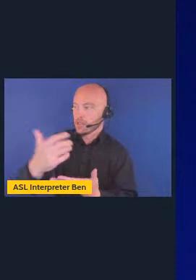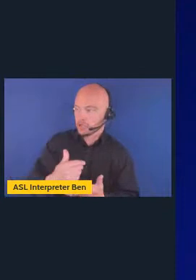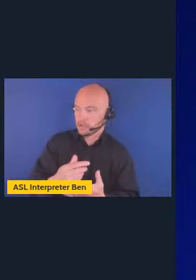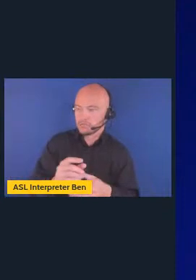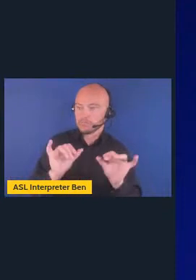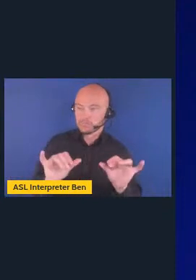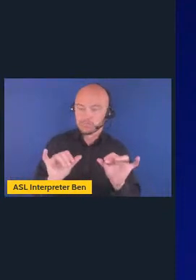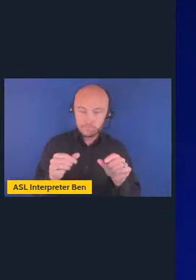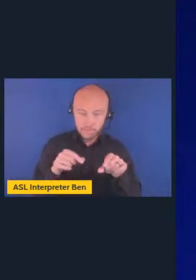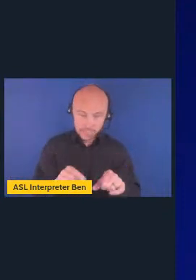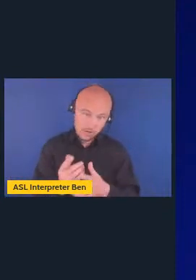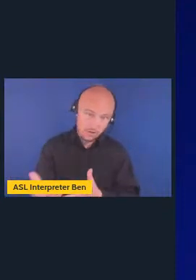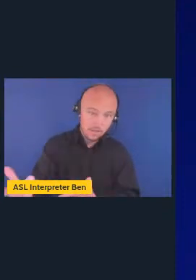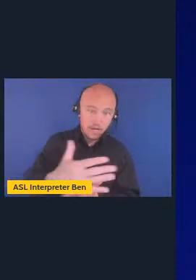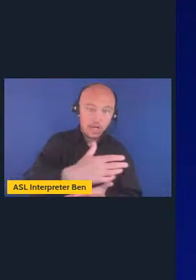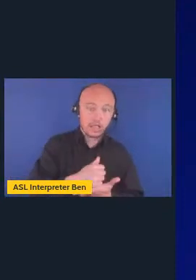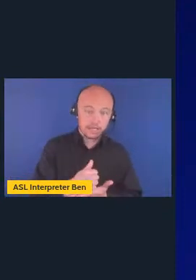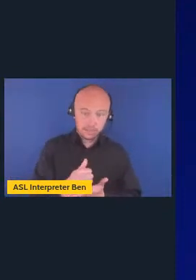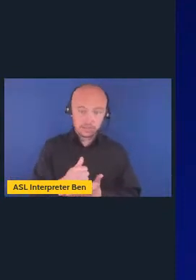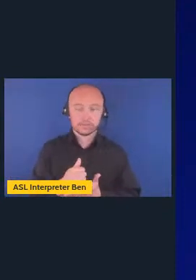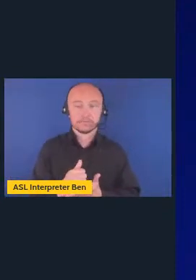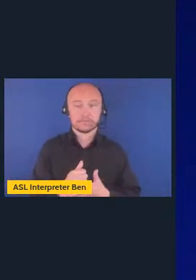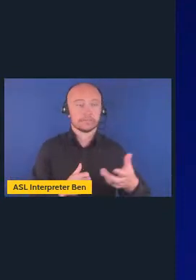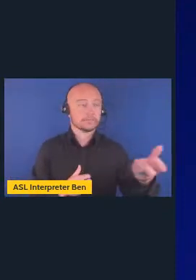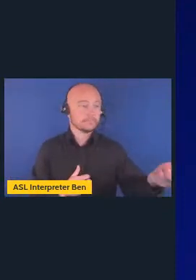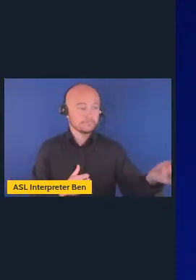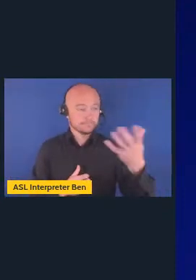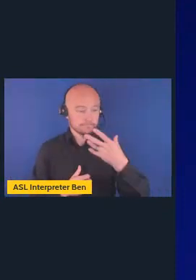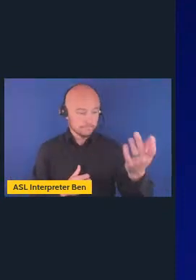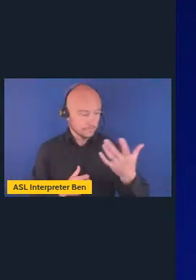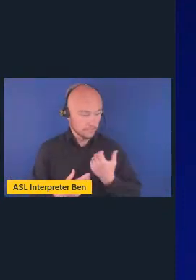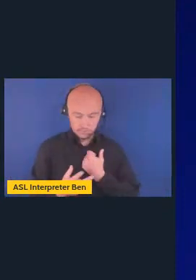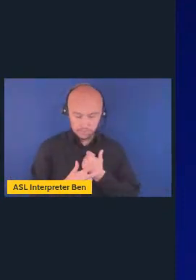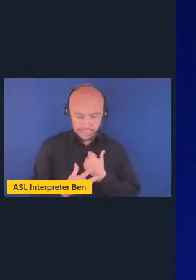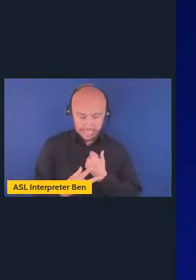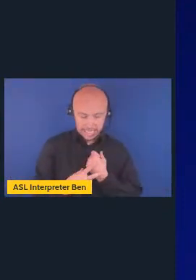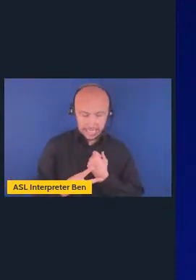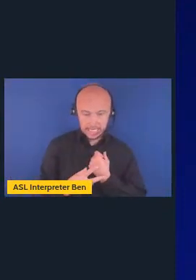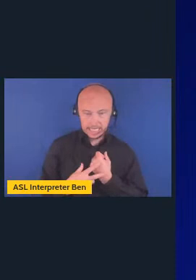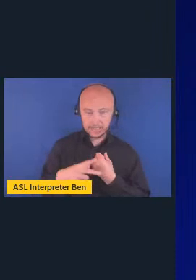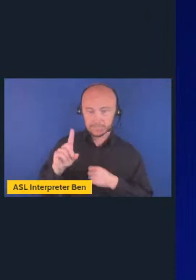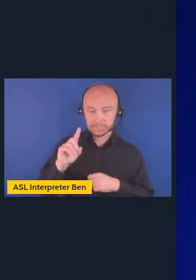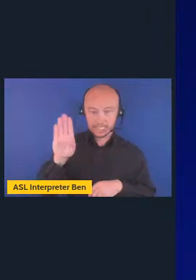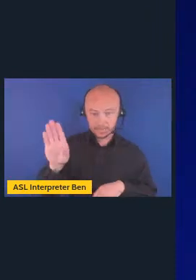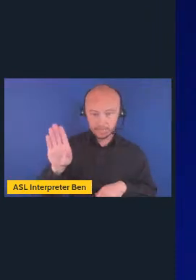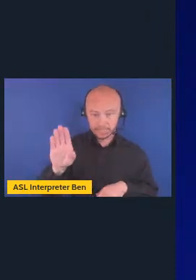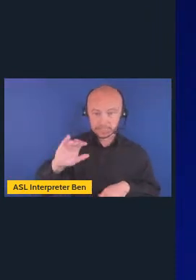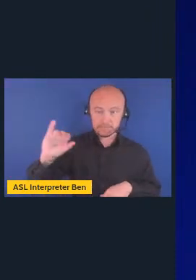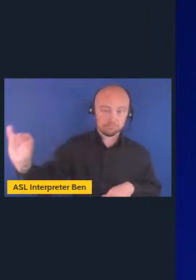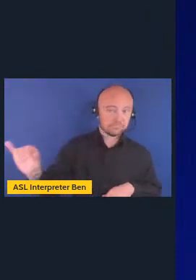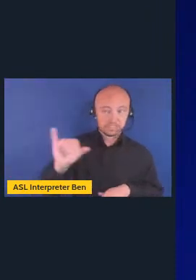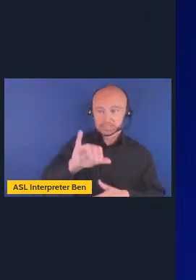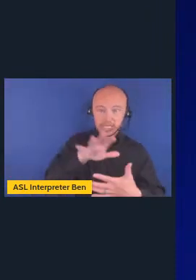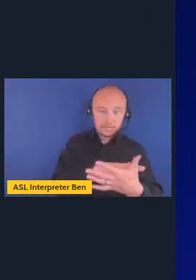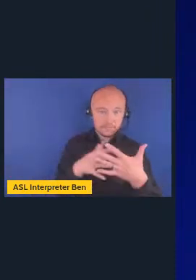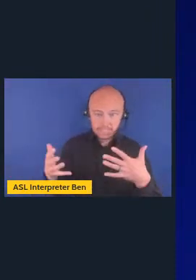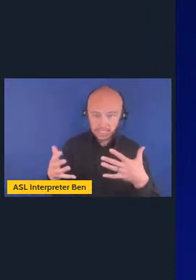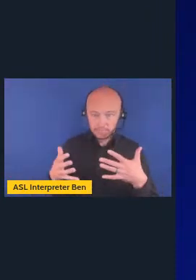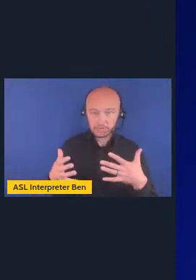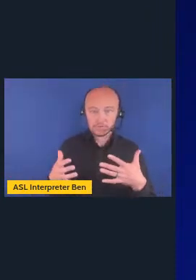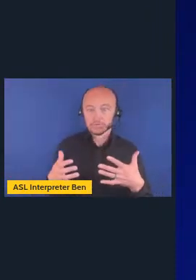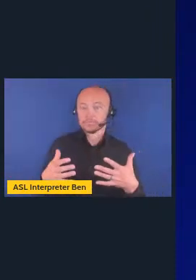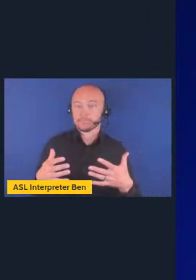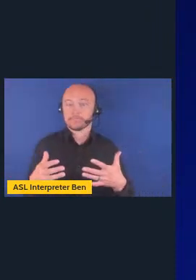the aggregation, the data is persisted into a database. You're using the same DynamoDB table here, and the partition key